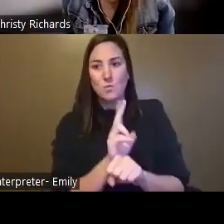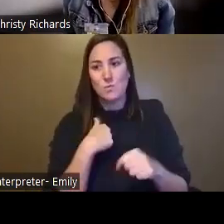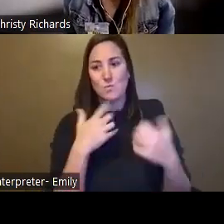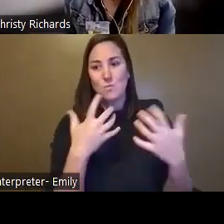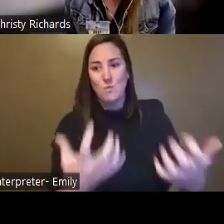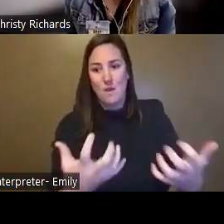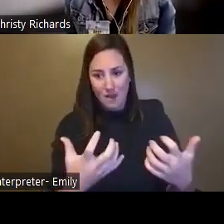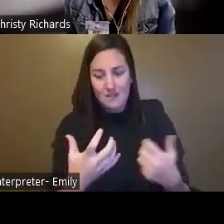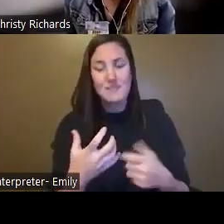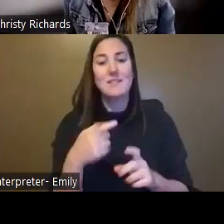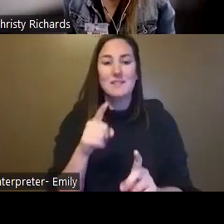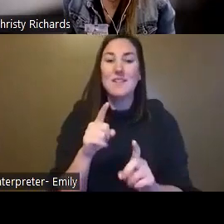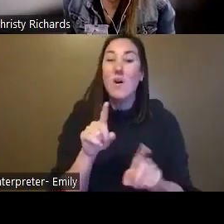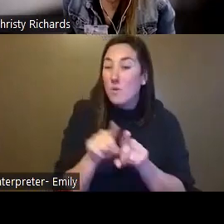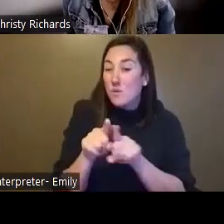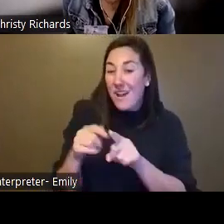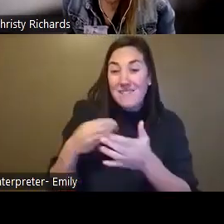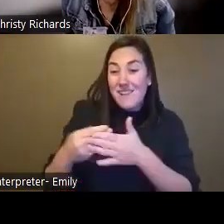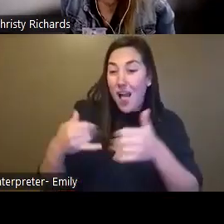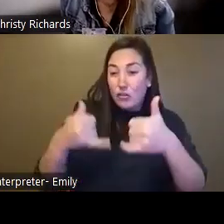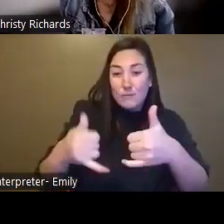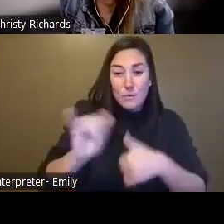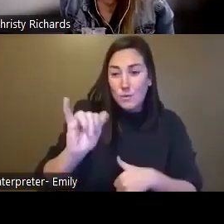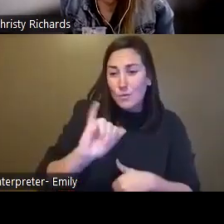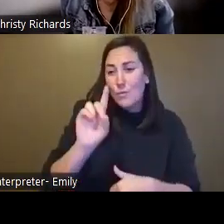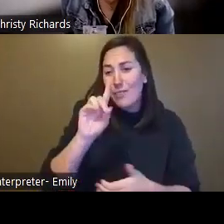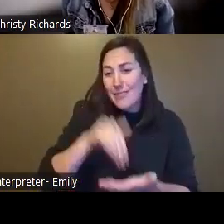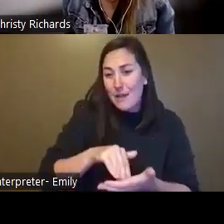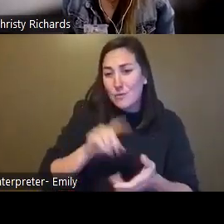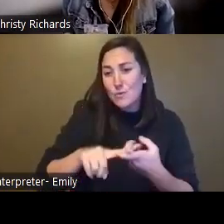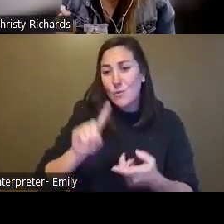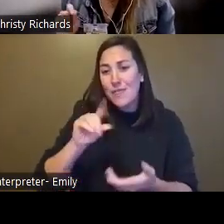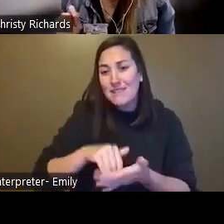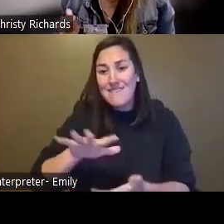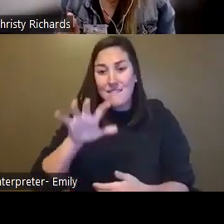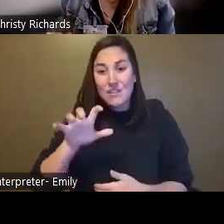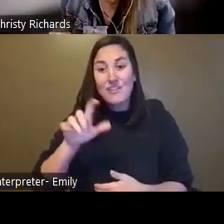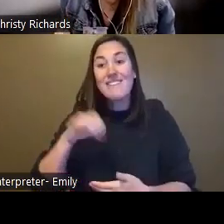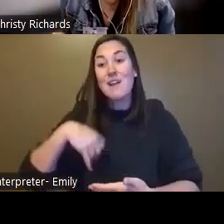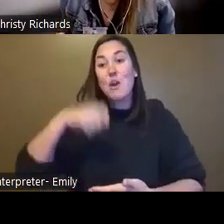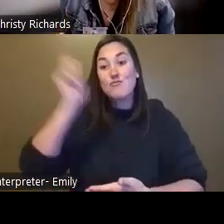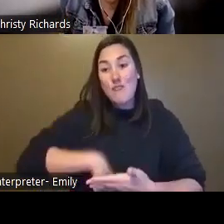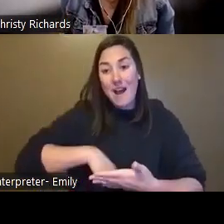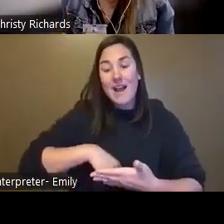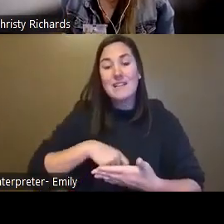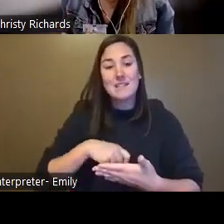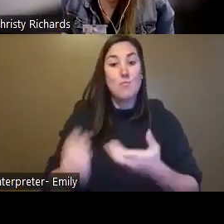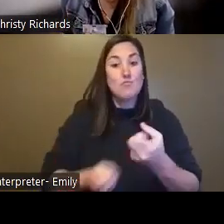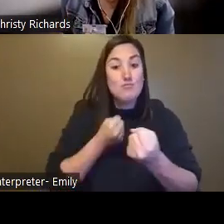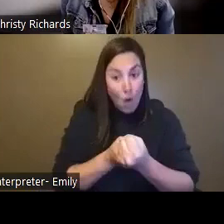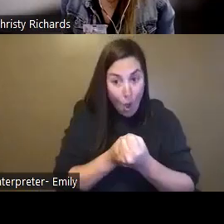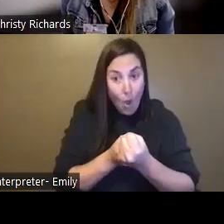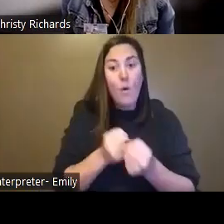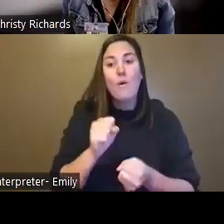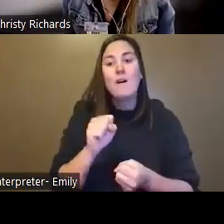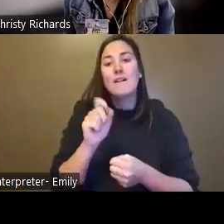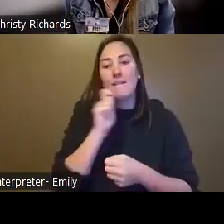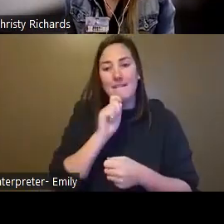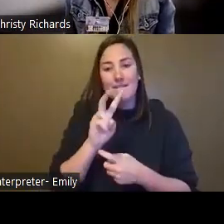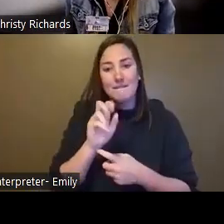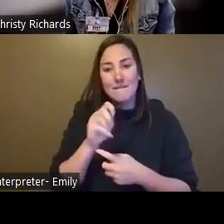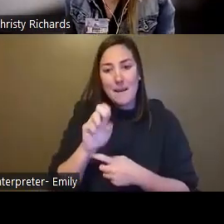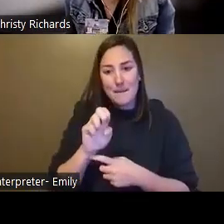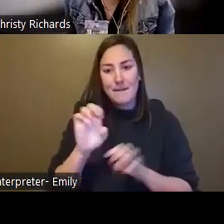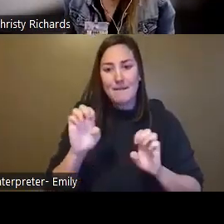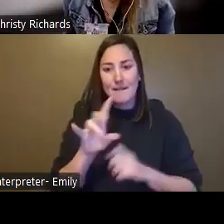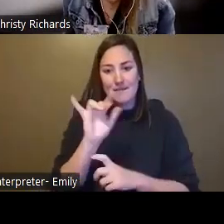There was actually scholarships anywhere between $1,000 and $1,500 if you wrote a pro-vaping essay and turn that into